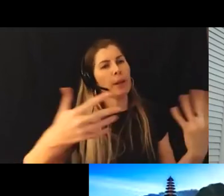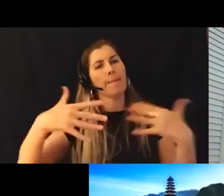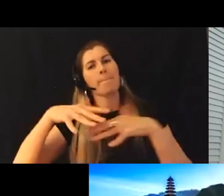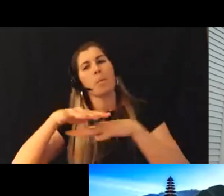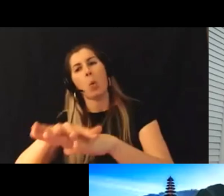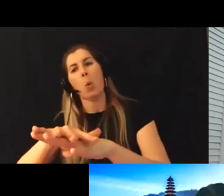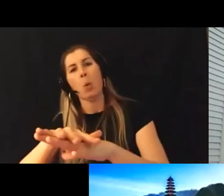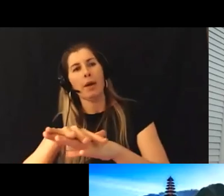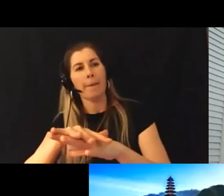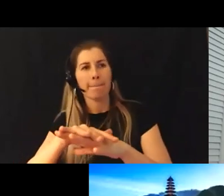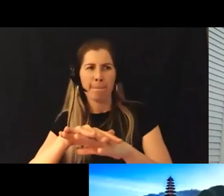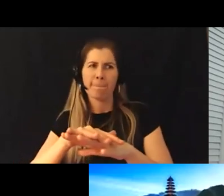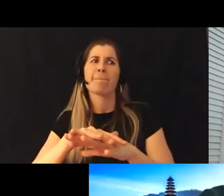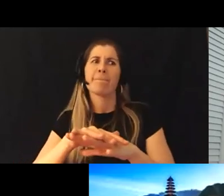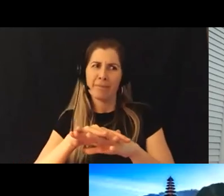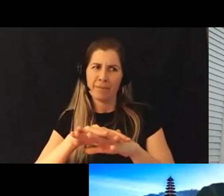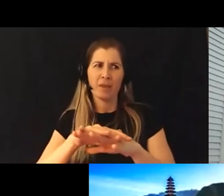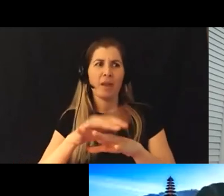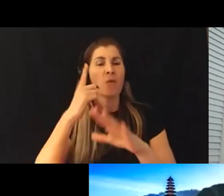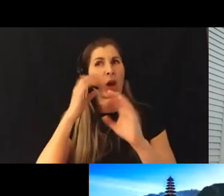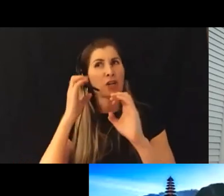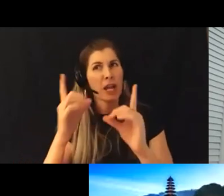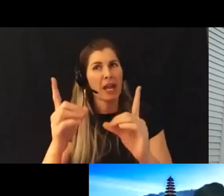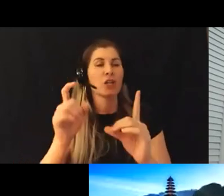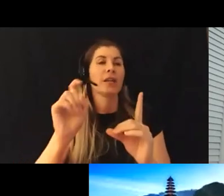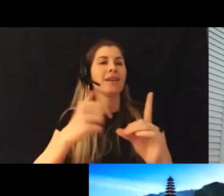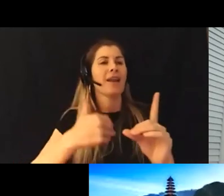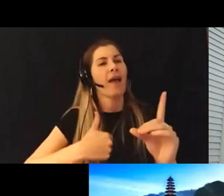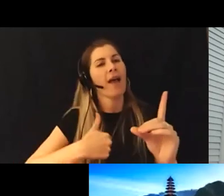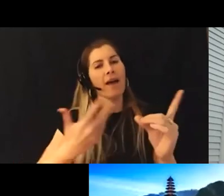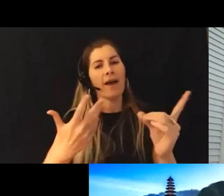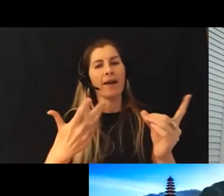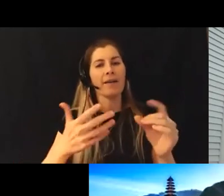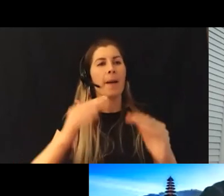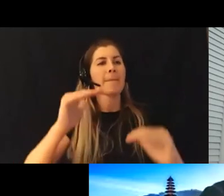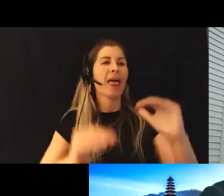It's actually critical for education to have a healthy, holistic education.